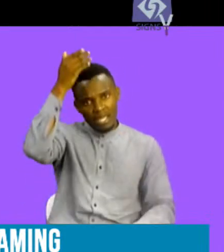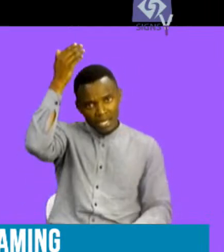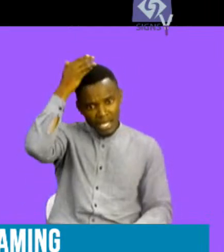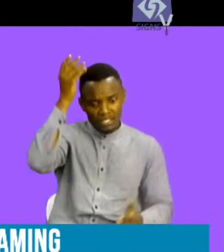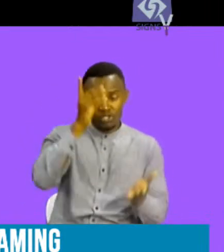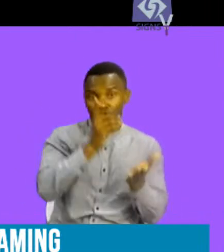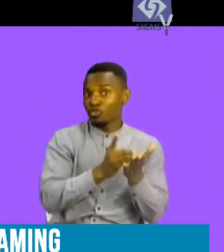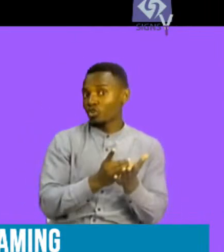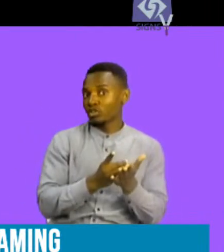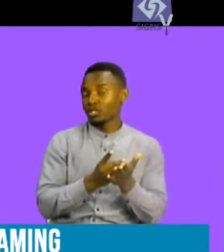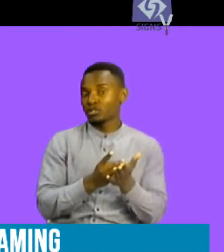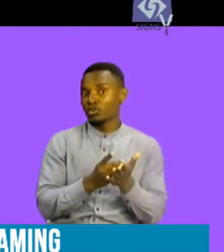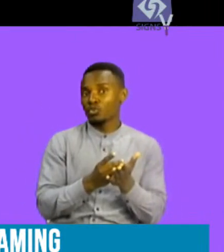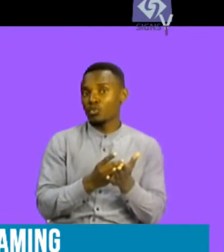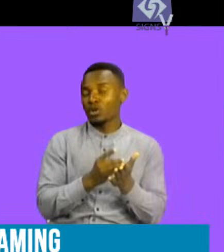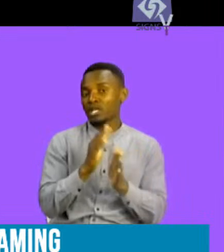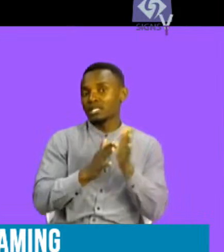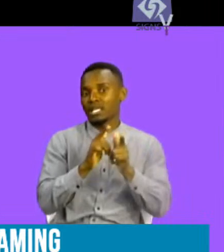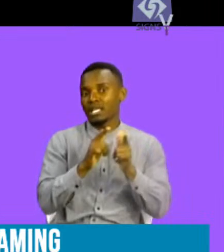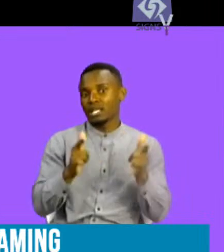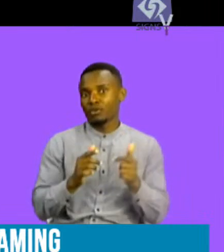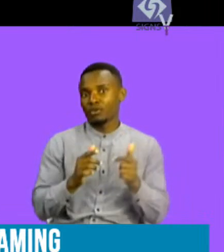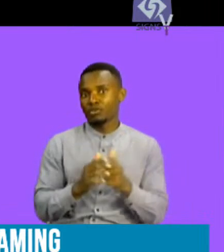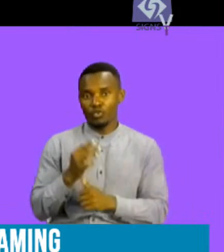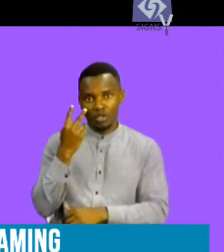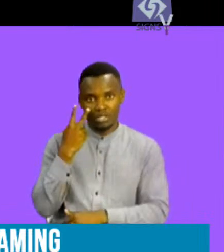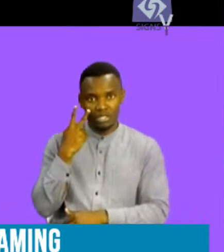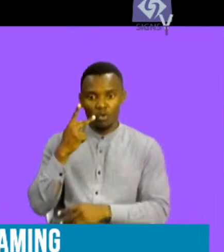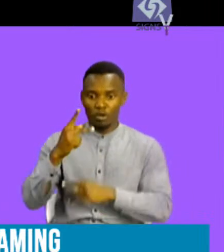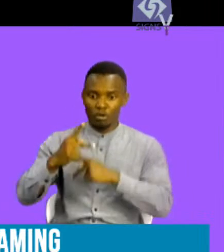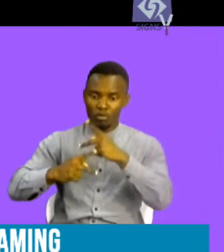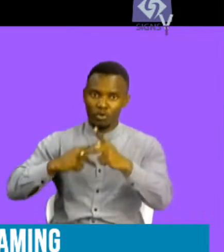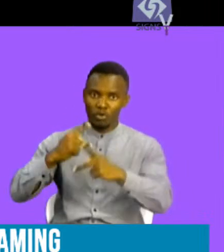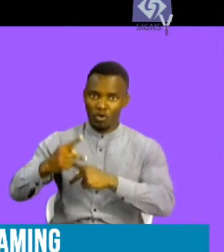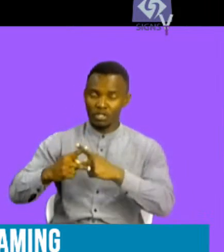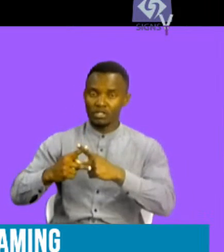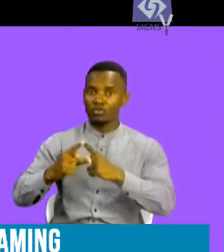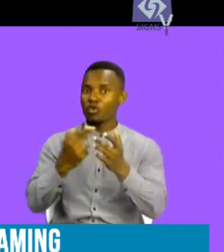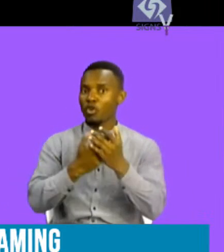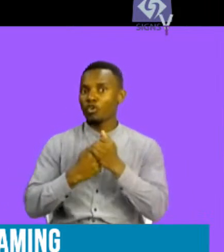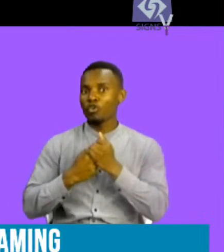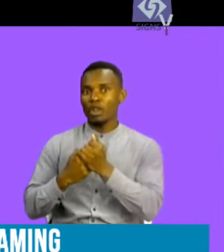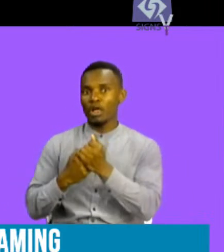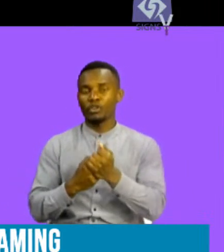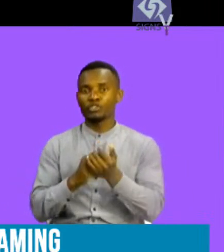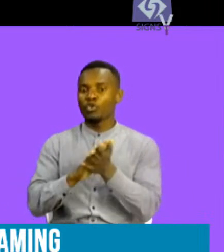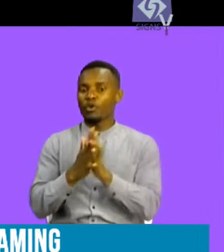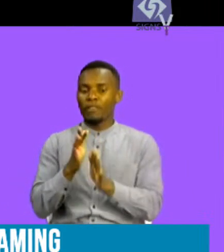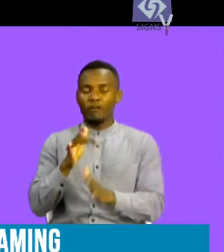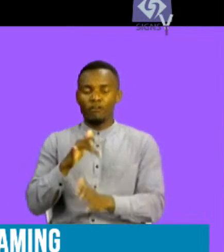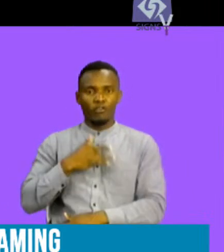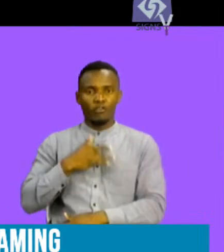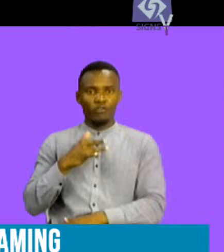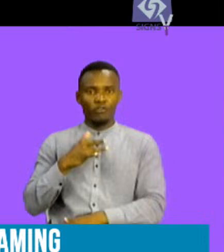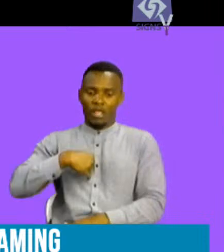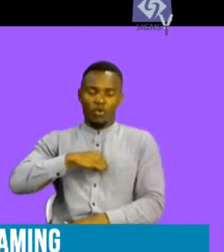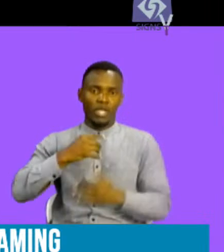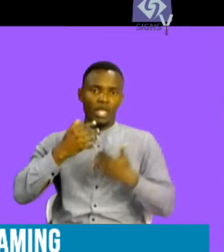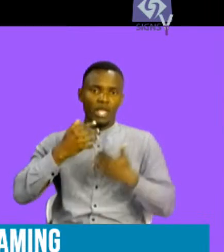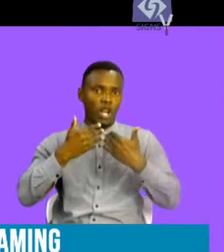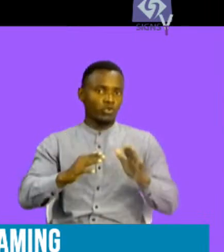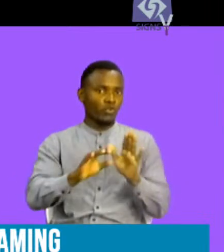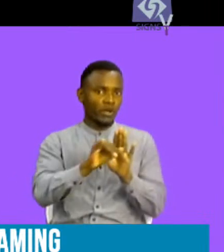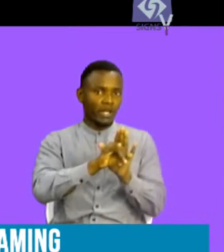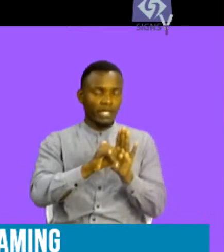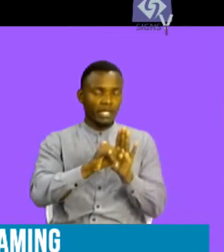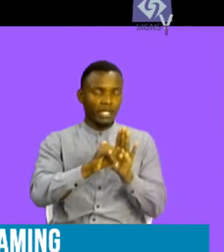that we have seen that continuous cooperation and collaboration between the government and the partners, and without feeling like we are losing identity, either as